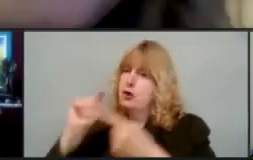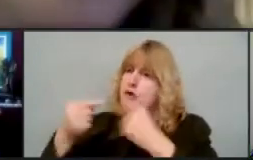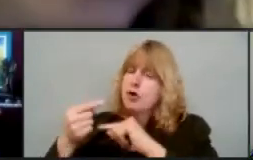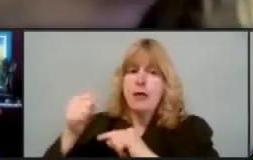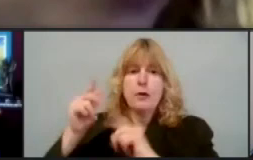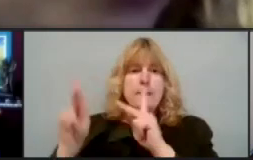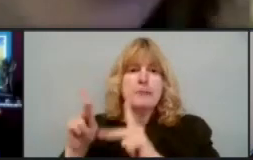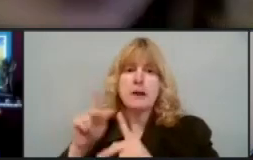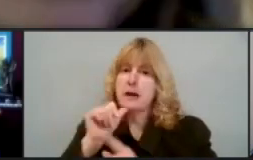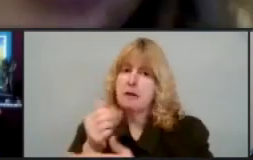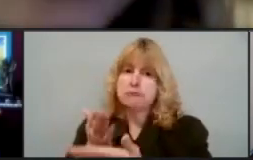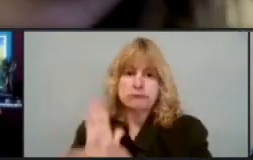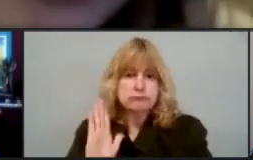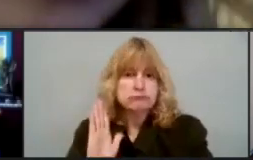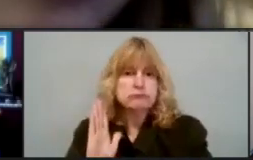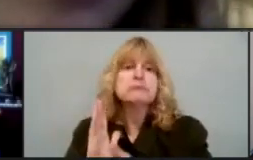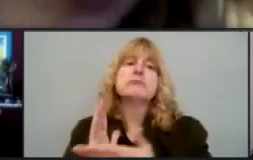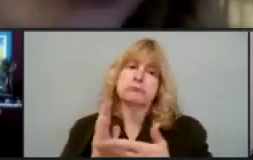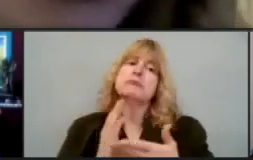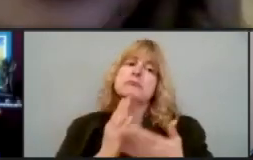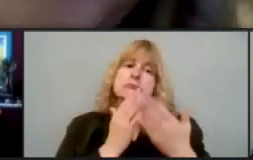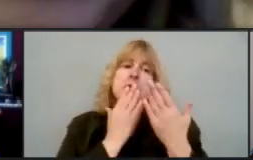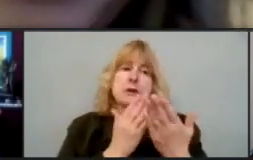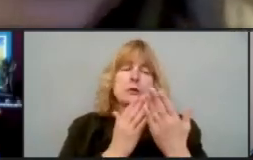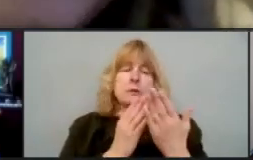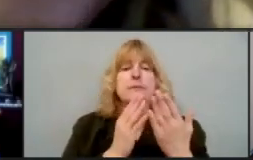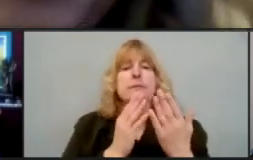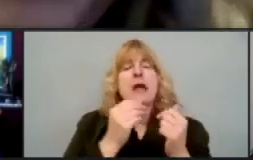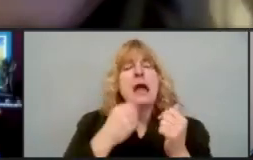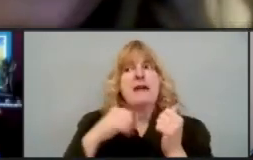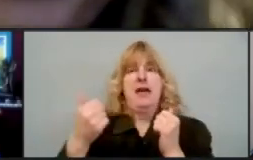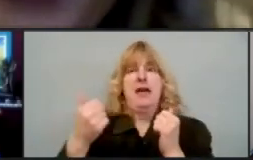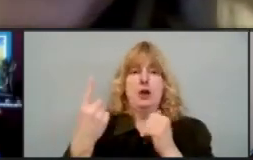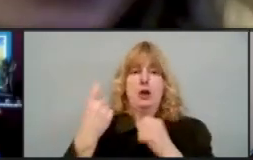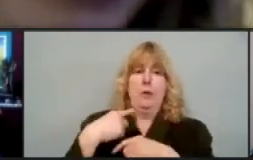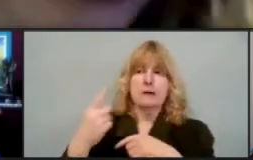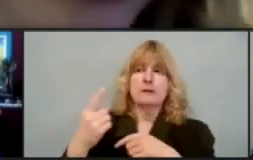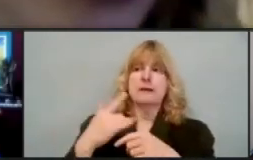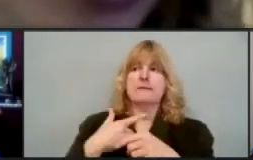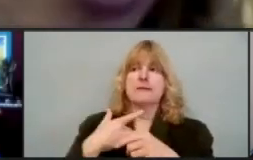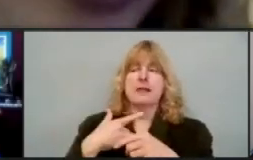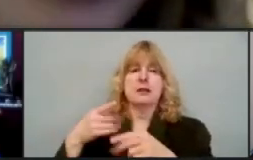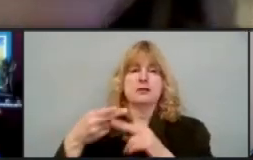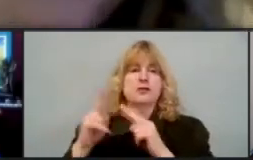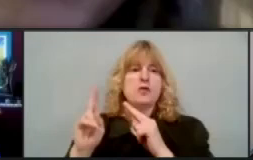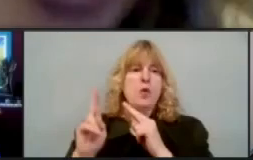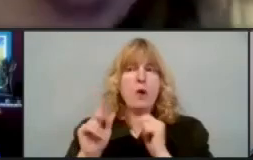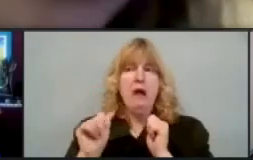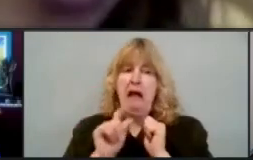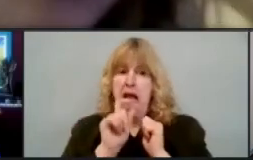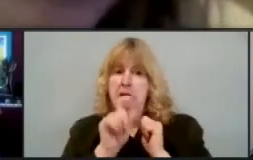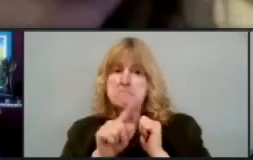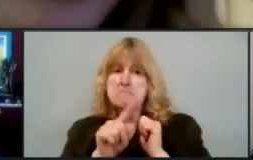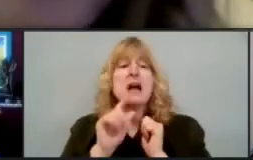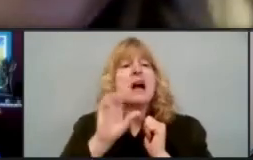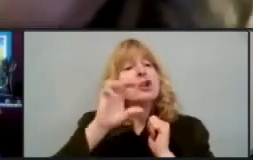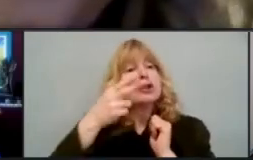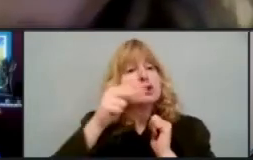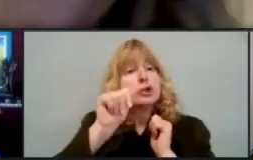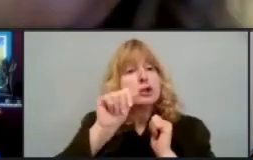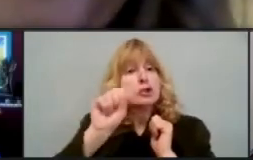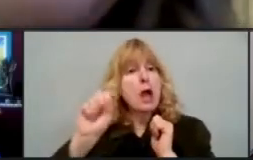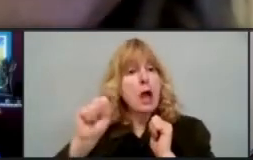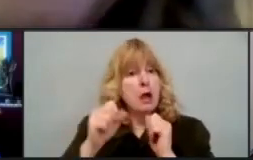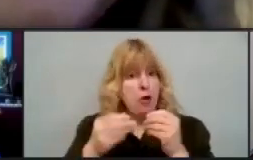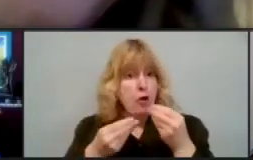Great, thank you so much. And then I just got another question and I feel like it's a short one so I can ask it. Does Chaz offer therapy for